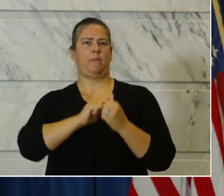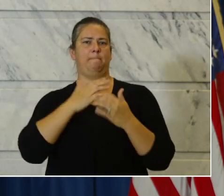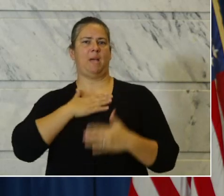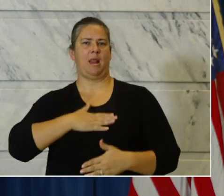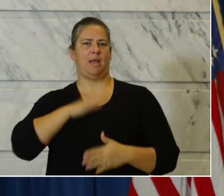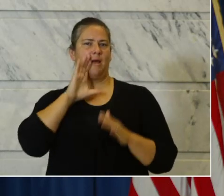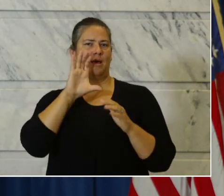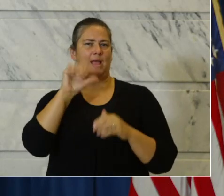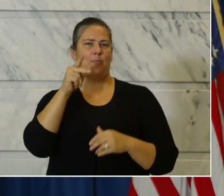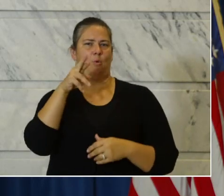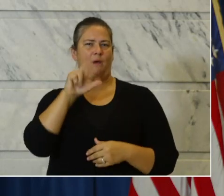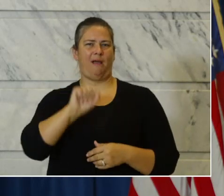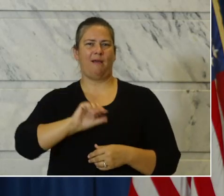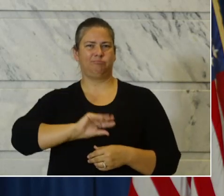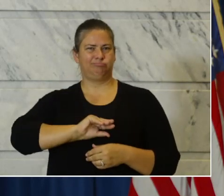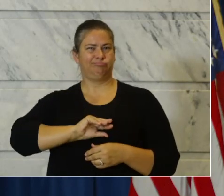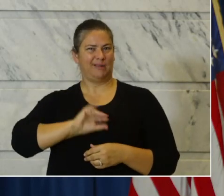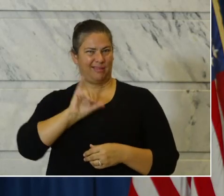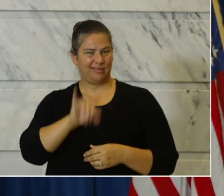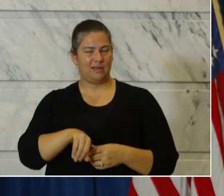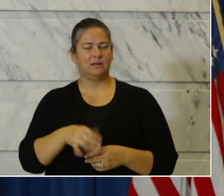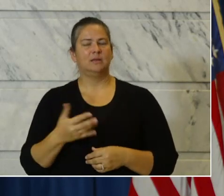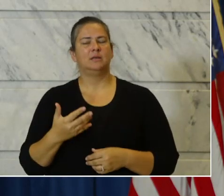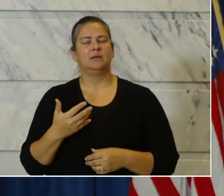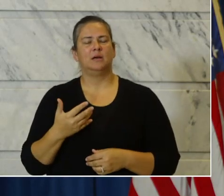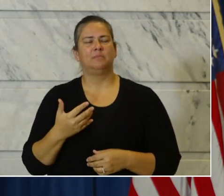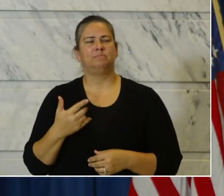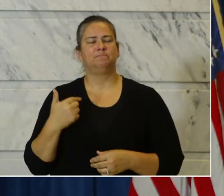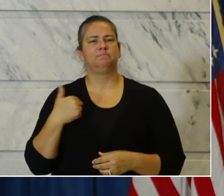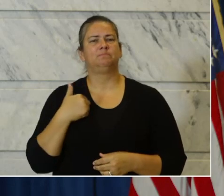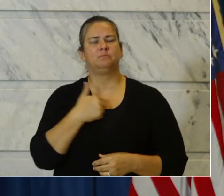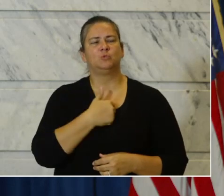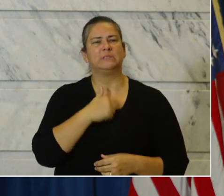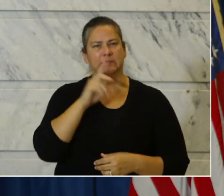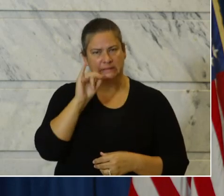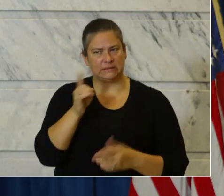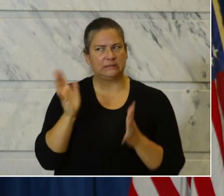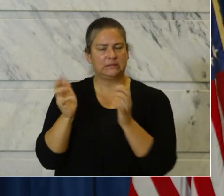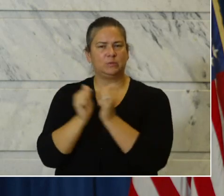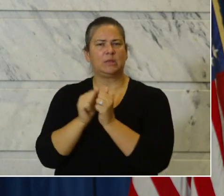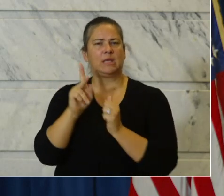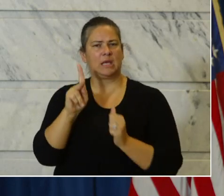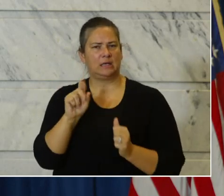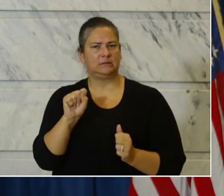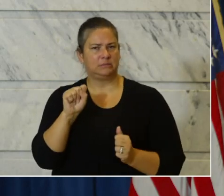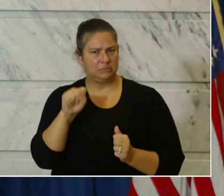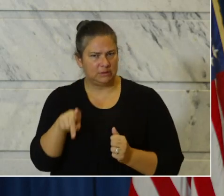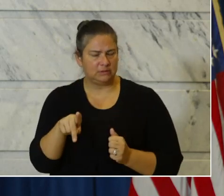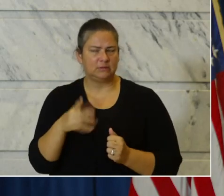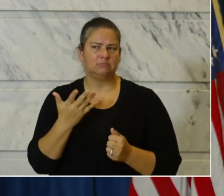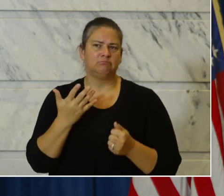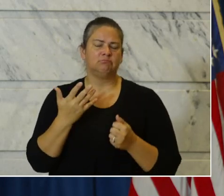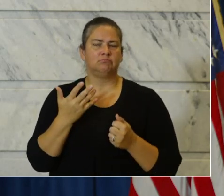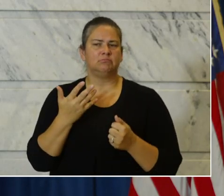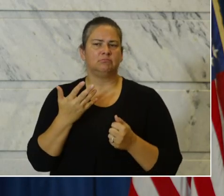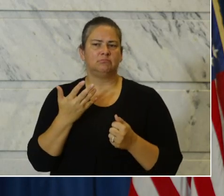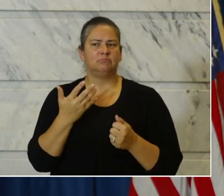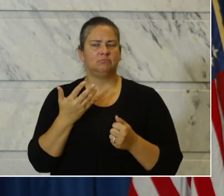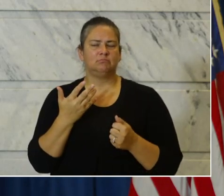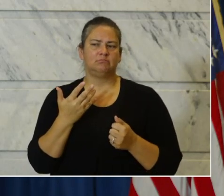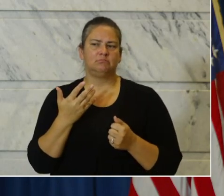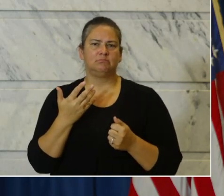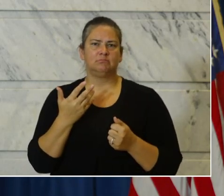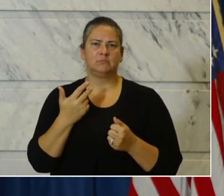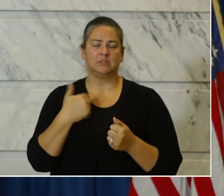got to talk with the Kentucky State Police about it. I believe that body cameras